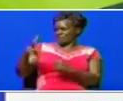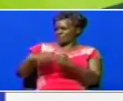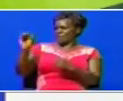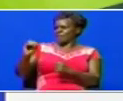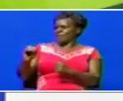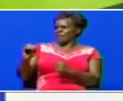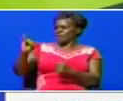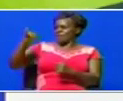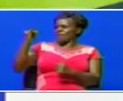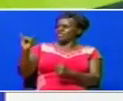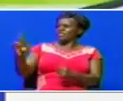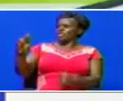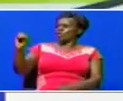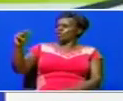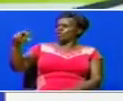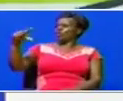Shakalaka Kwachirongo,